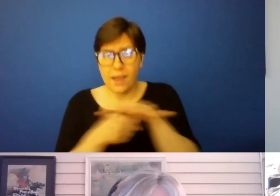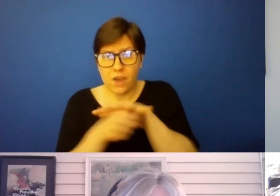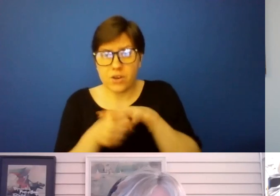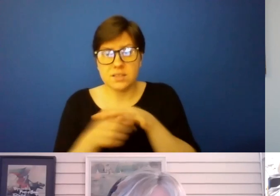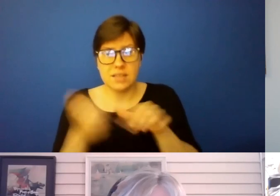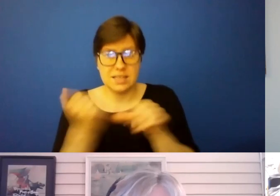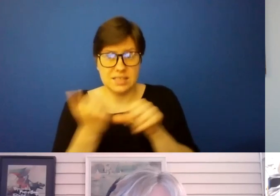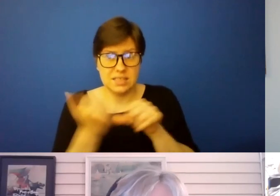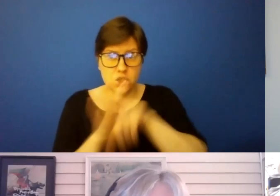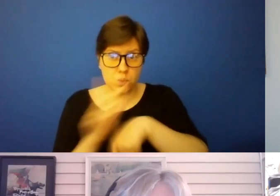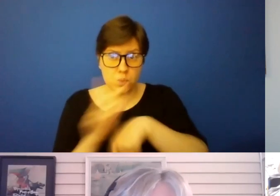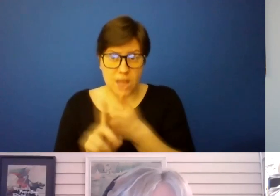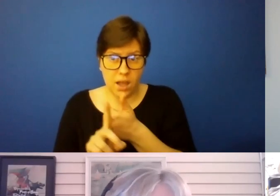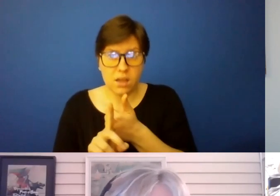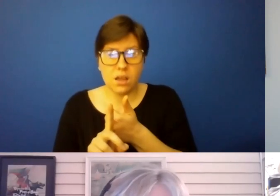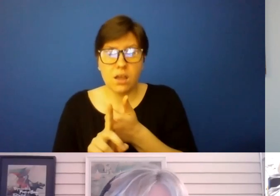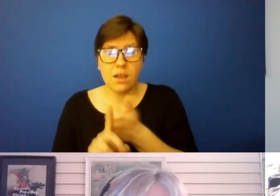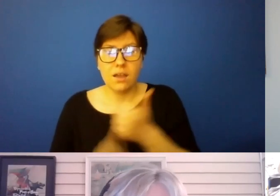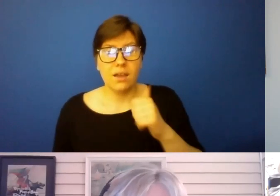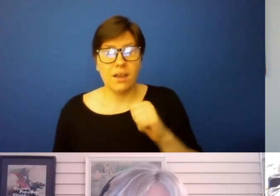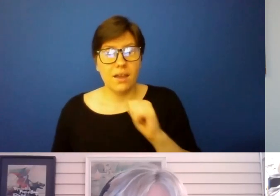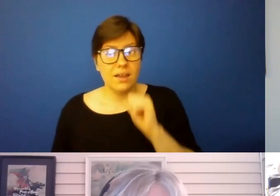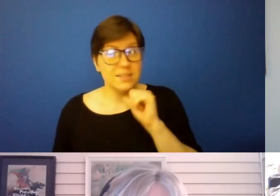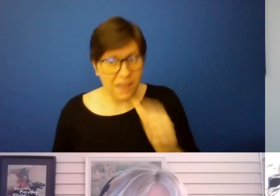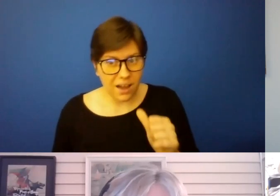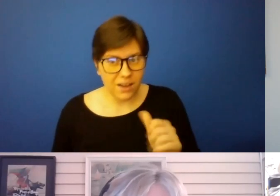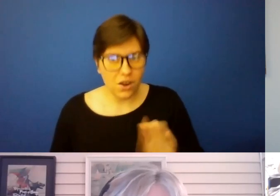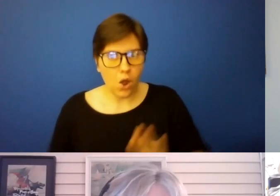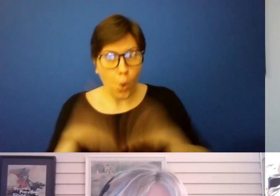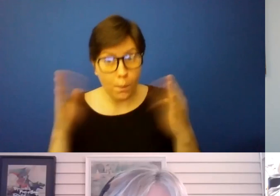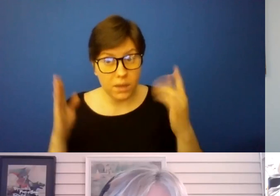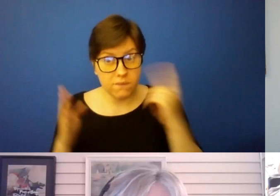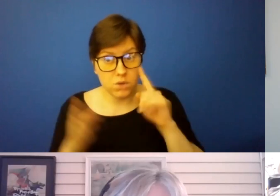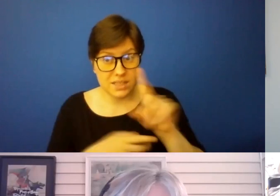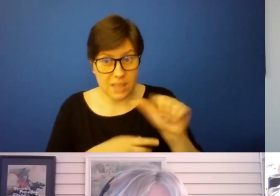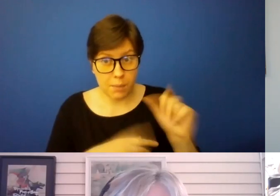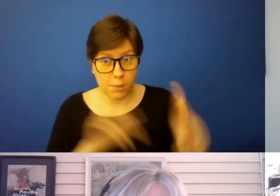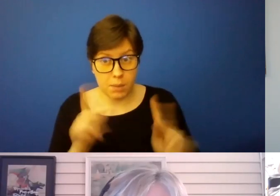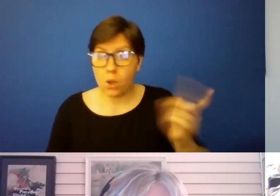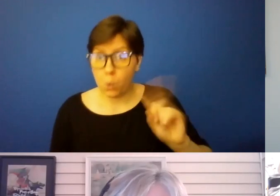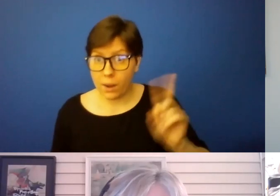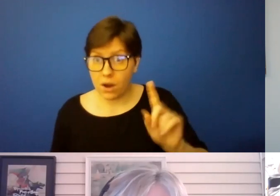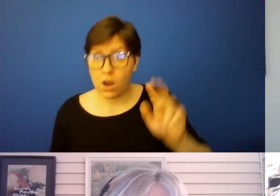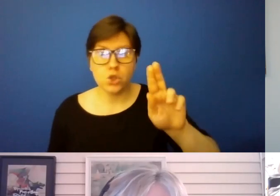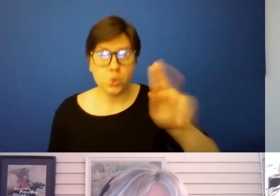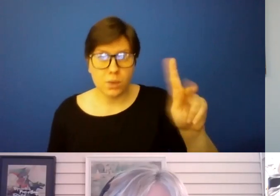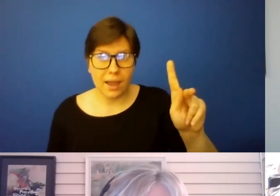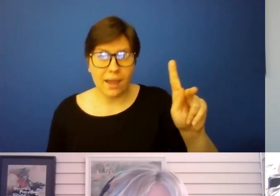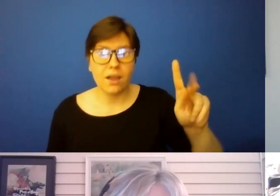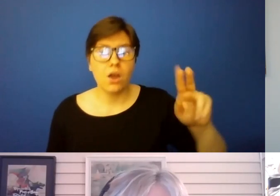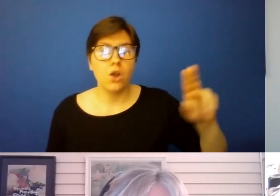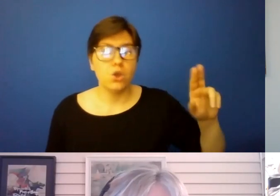assisted suicide is not open to disabled people, is the UK and the US, which